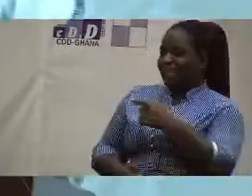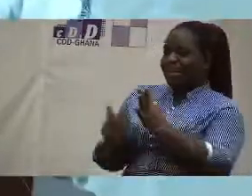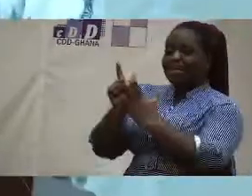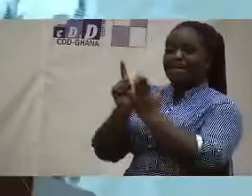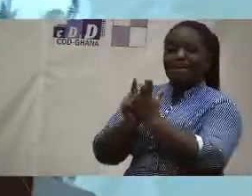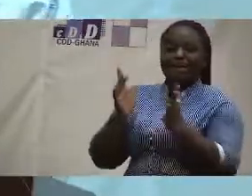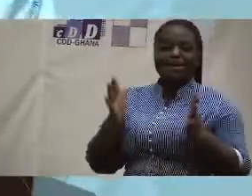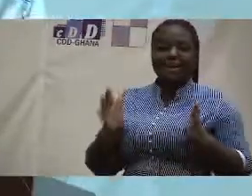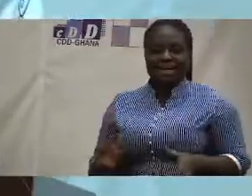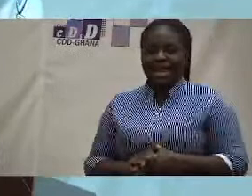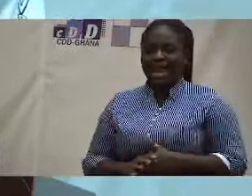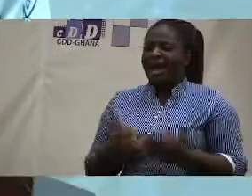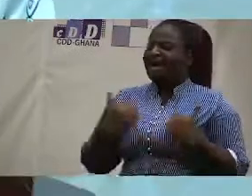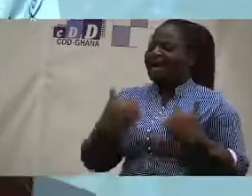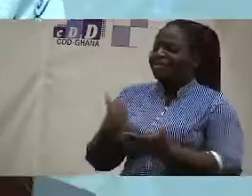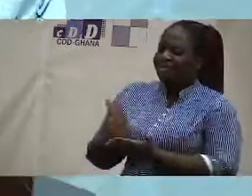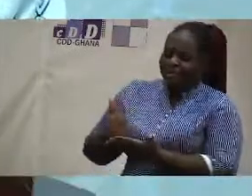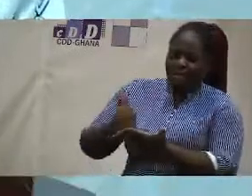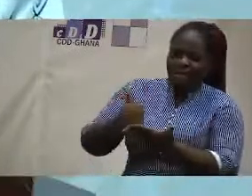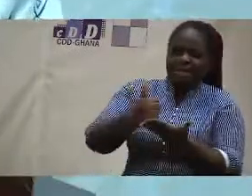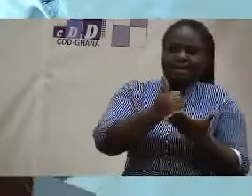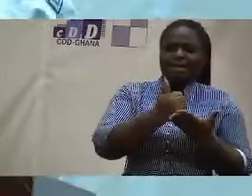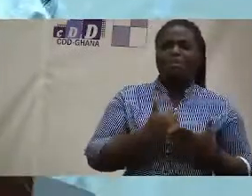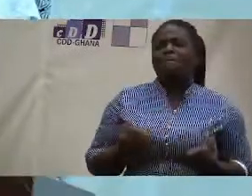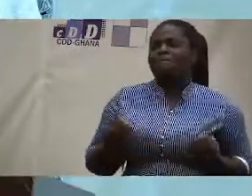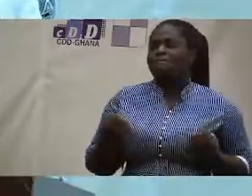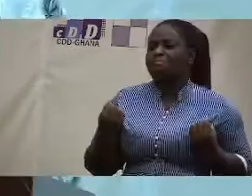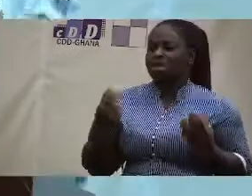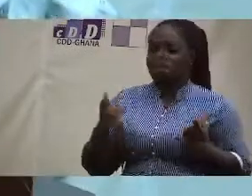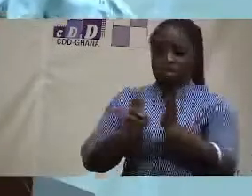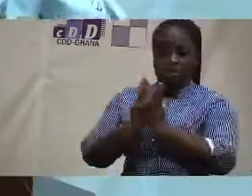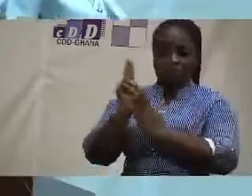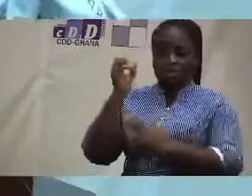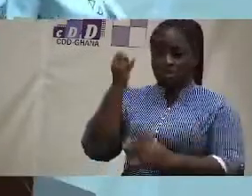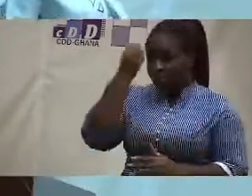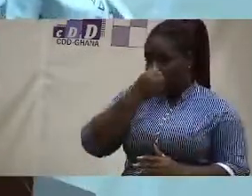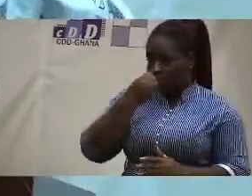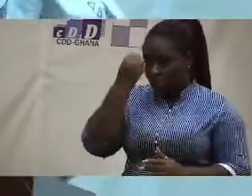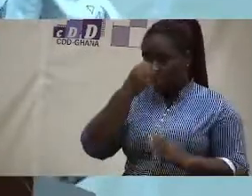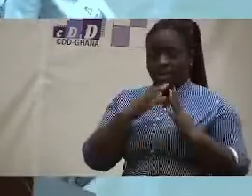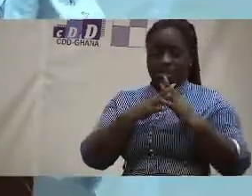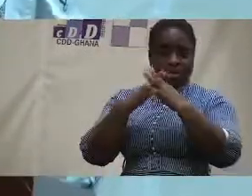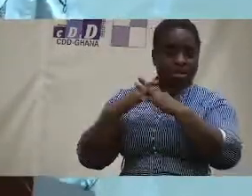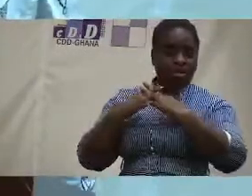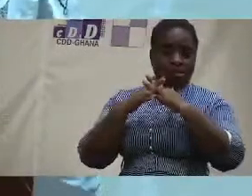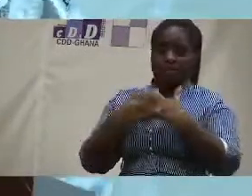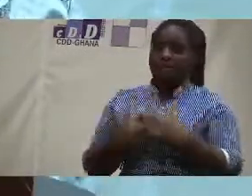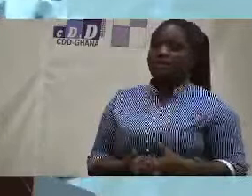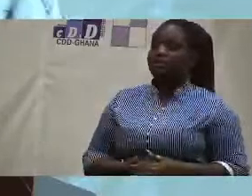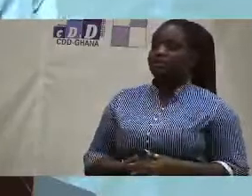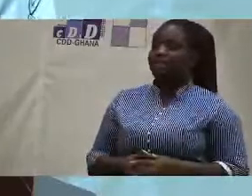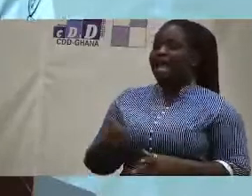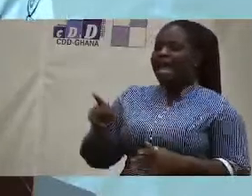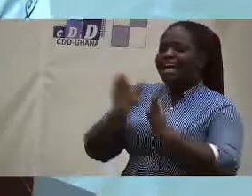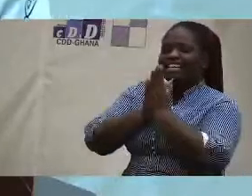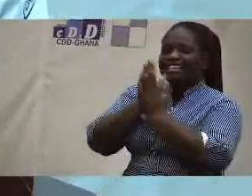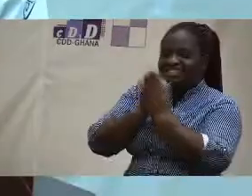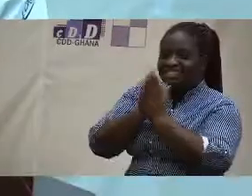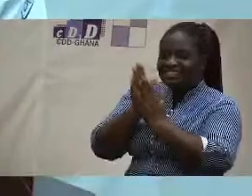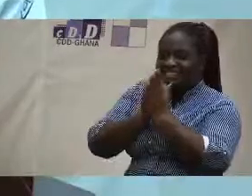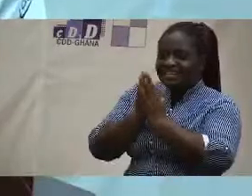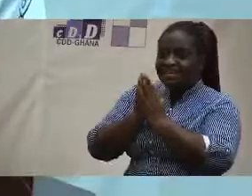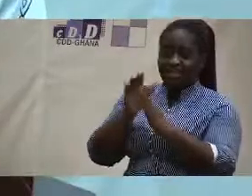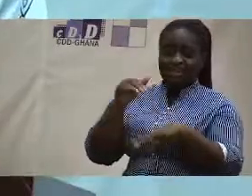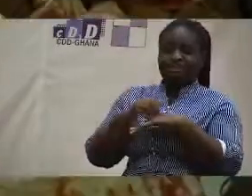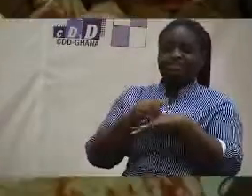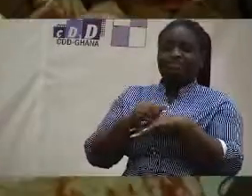lawyer and has held fellowships in universities across Europe and the United States. Her interests span